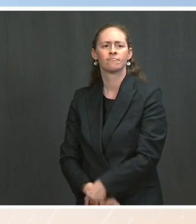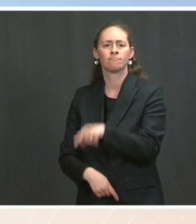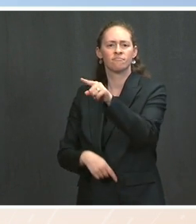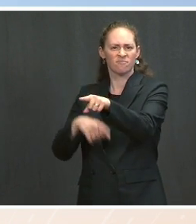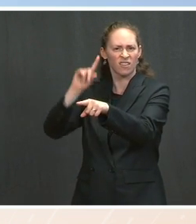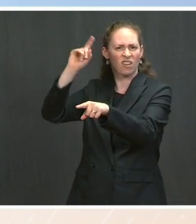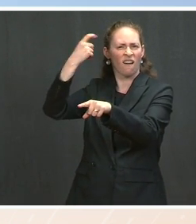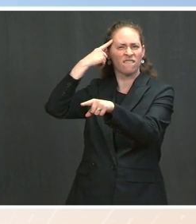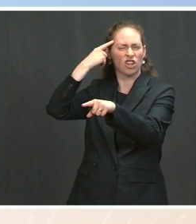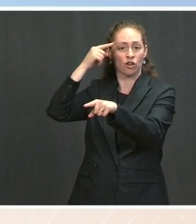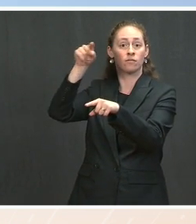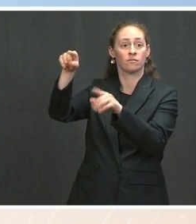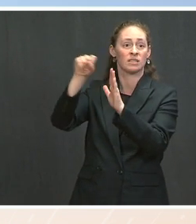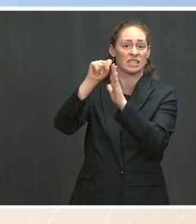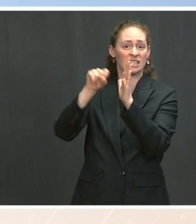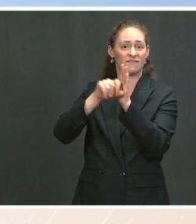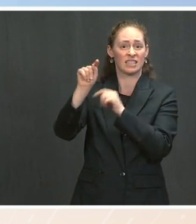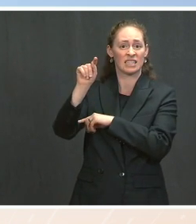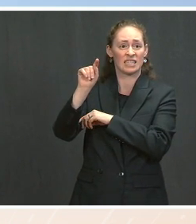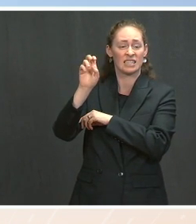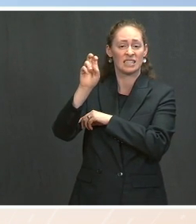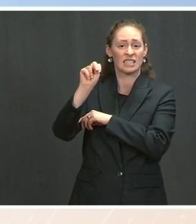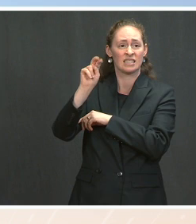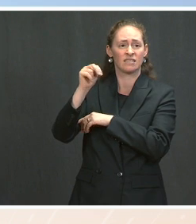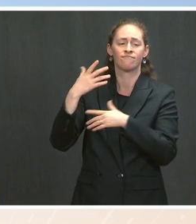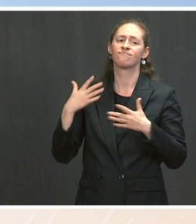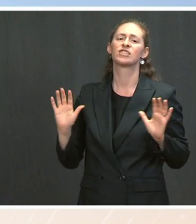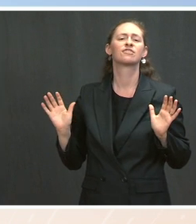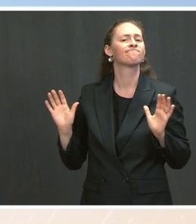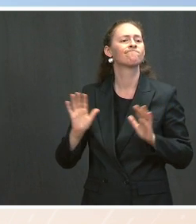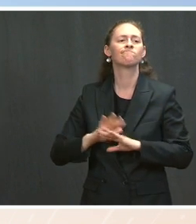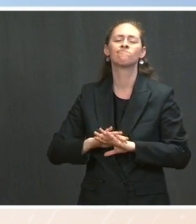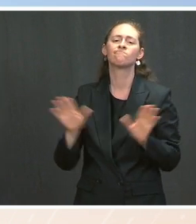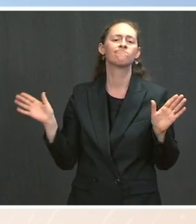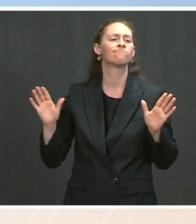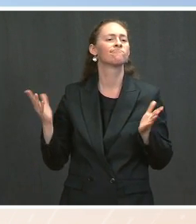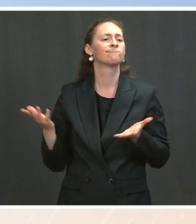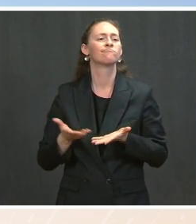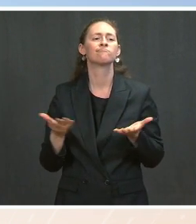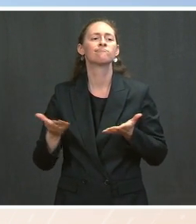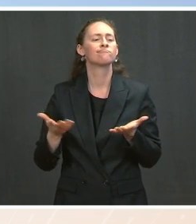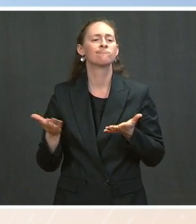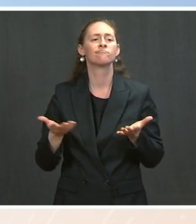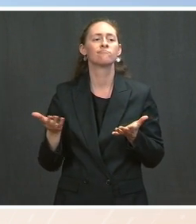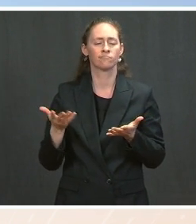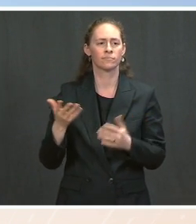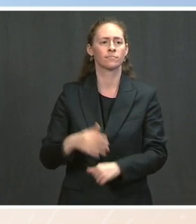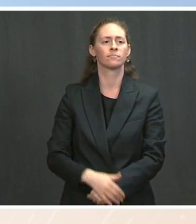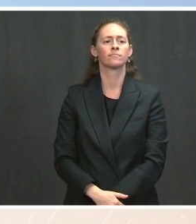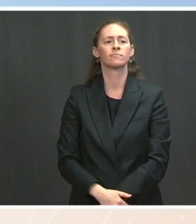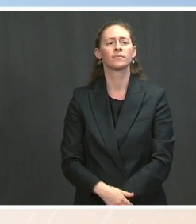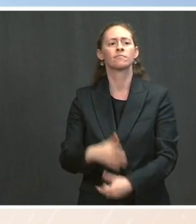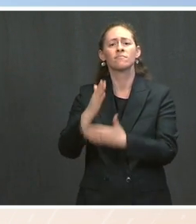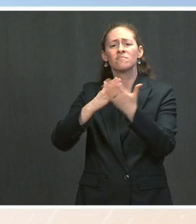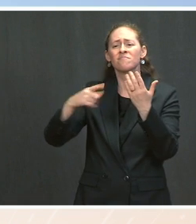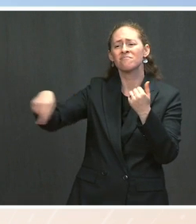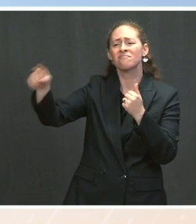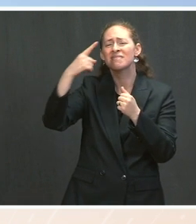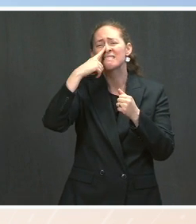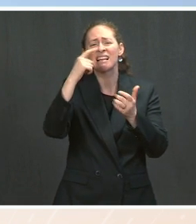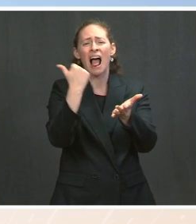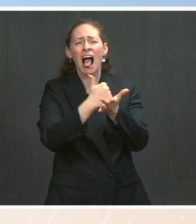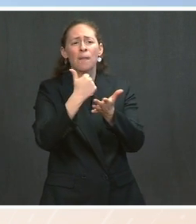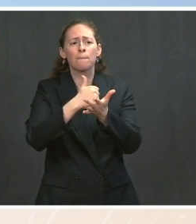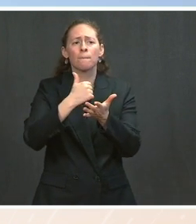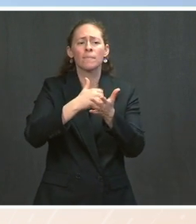in coming days or in recent days, there have been some reports that at least four planes filled with unaccompanied minors landed in his